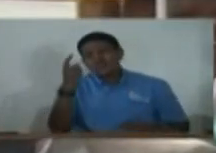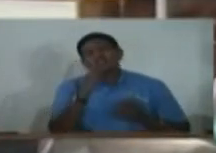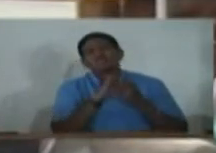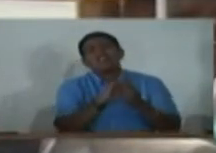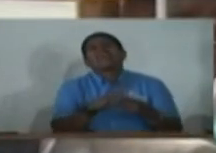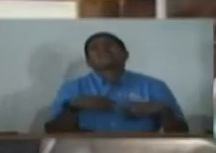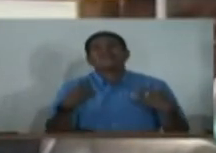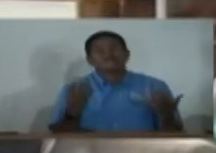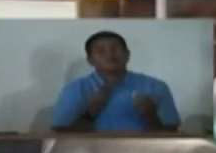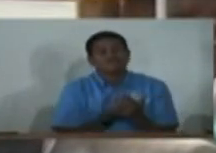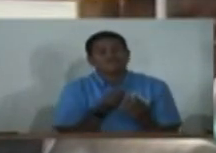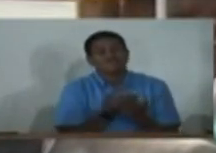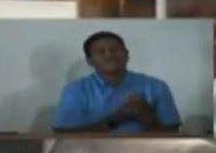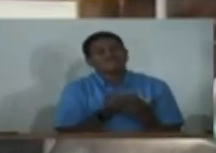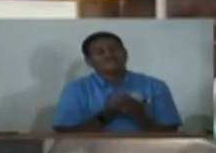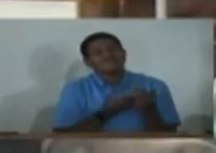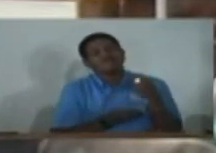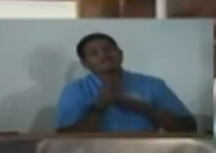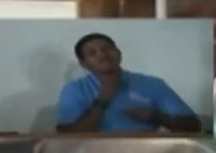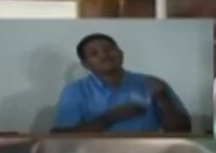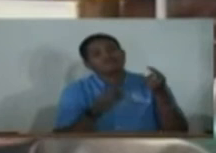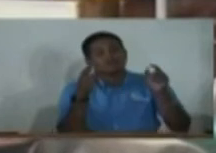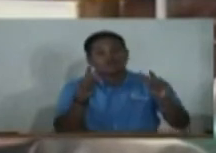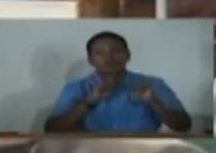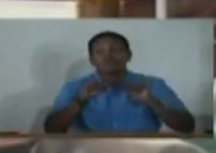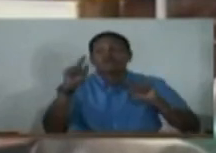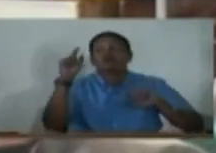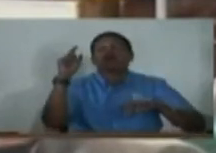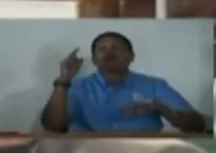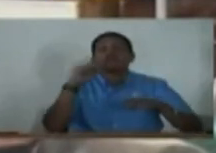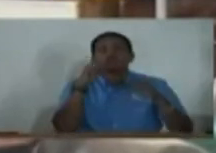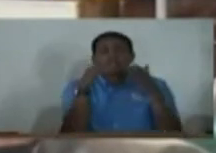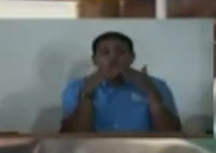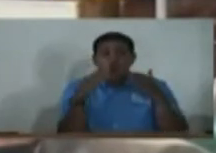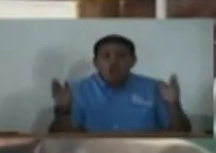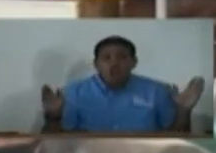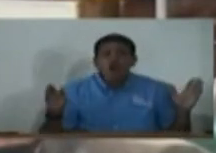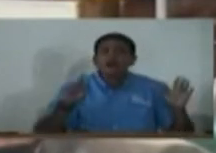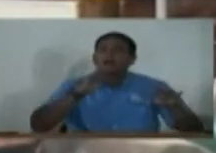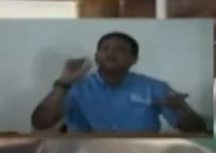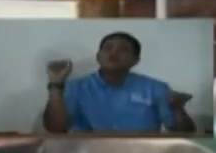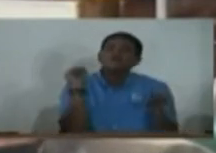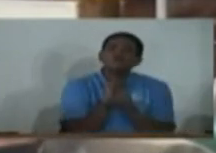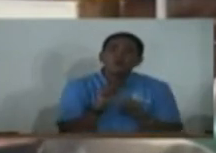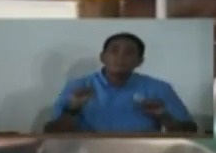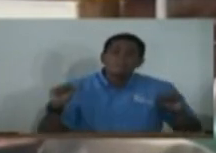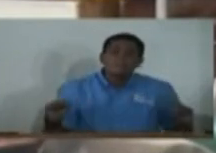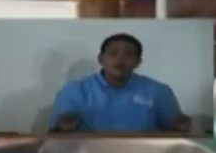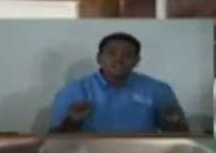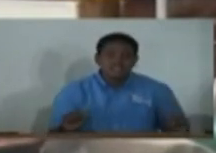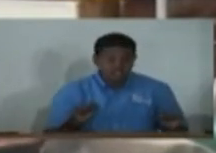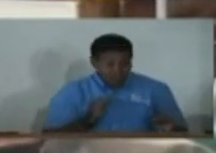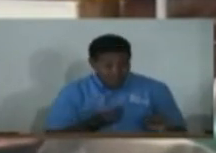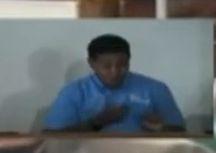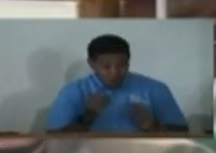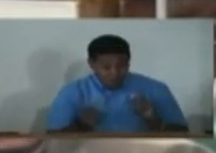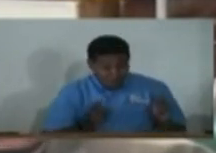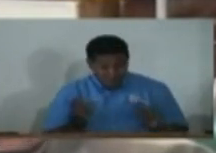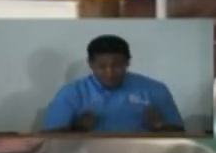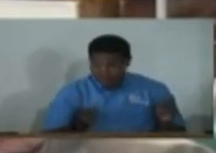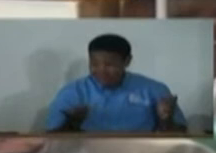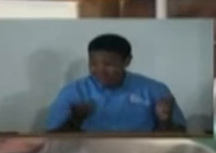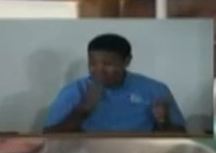of revenue generation, but in unlocking the potential of our people. I mean,